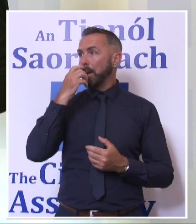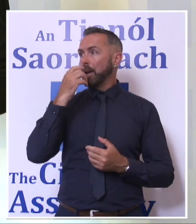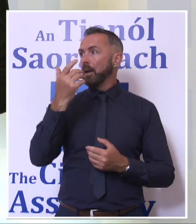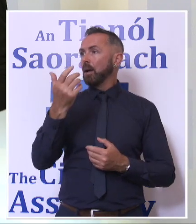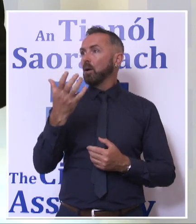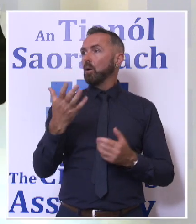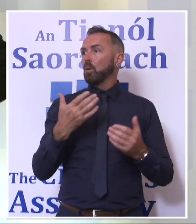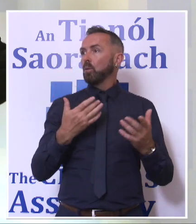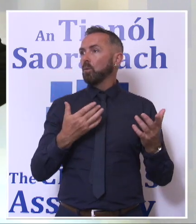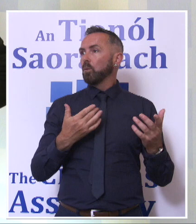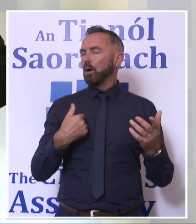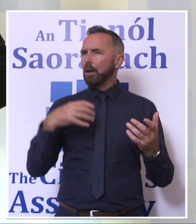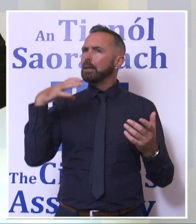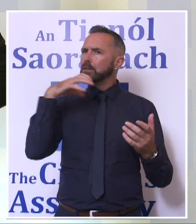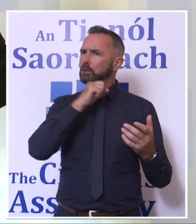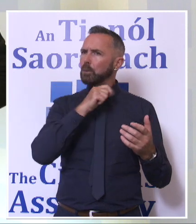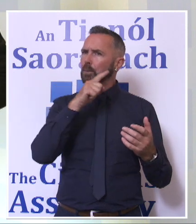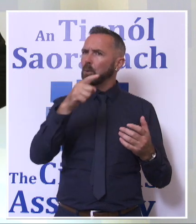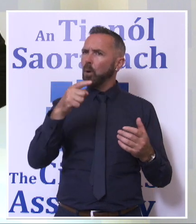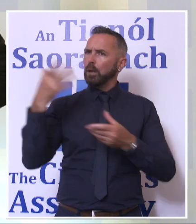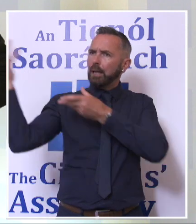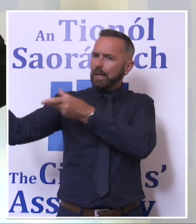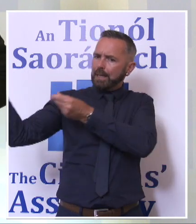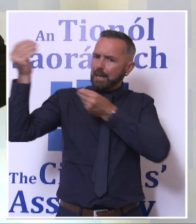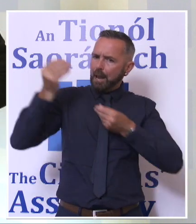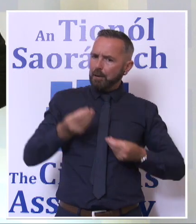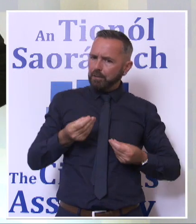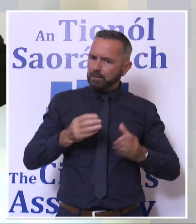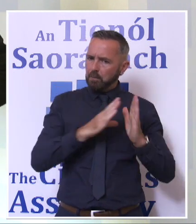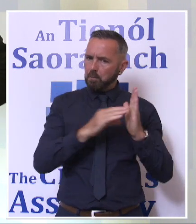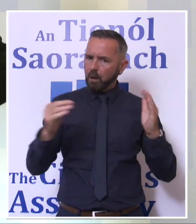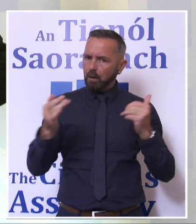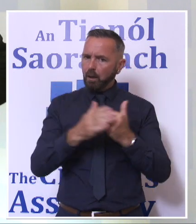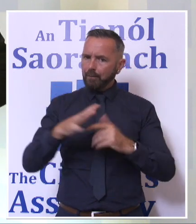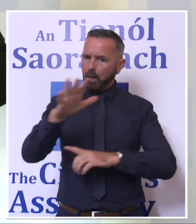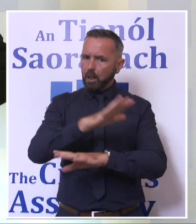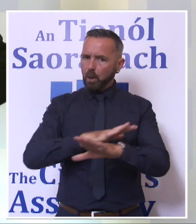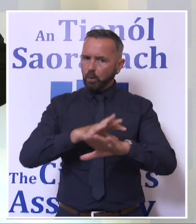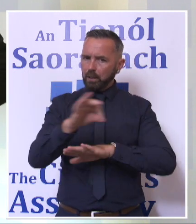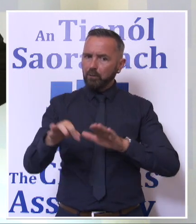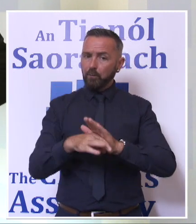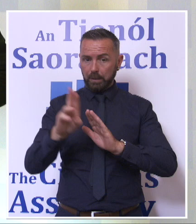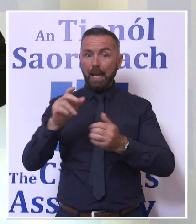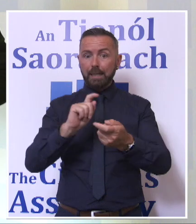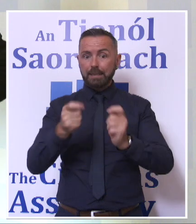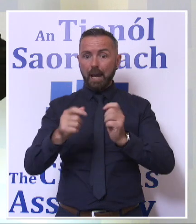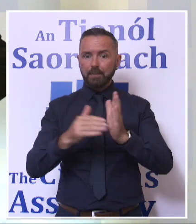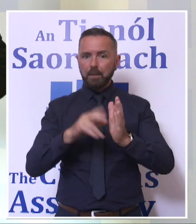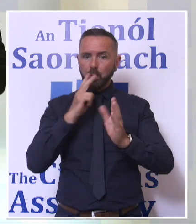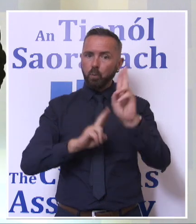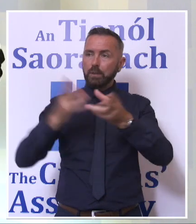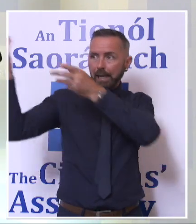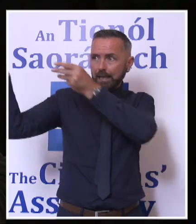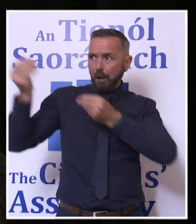what are I assume that you all inherited the models of local government that you're now mayors for. You may adapt it and help to adapt it, but you would have inherited